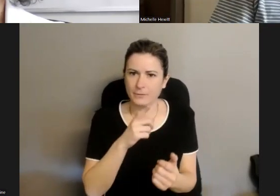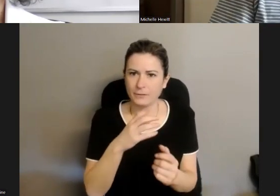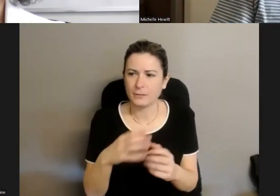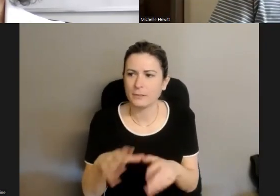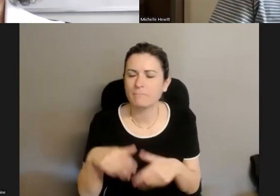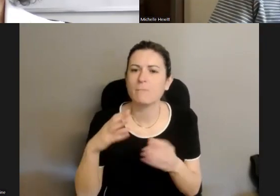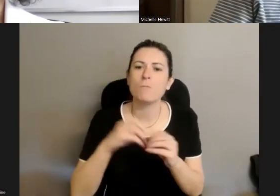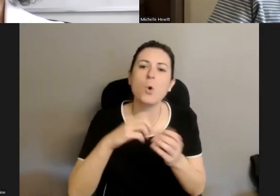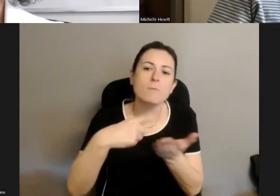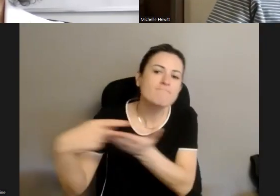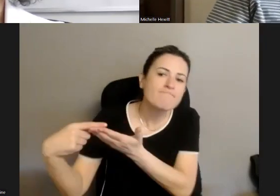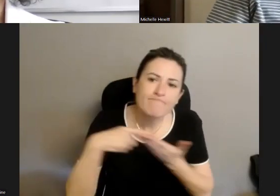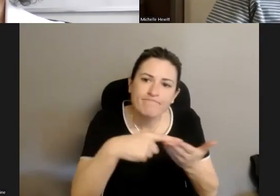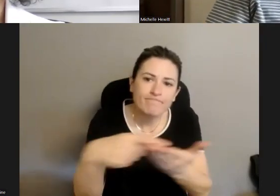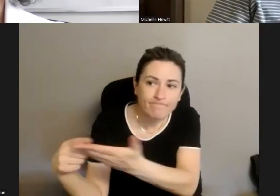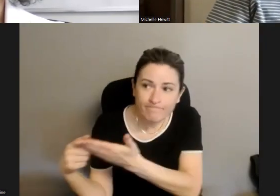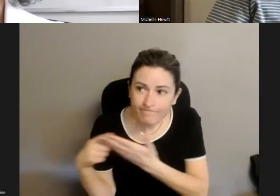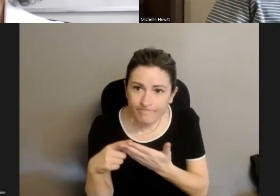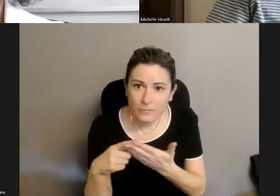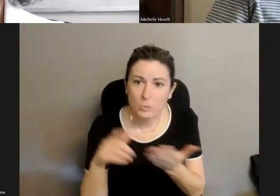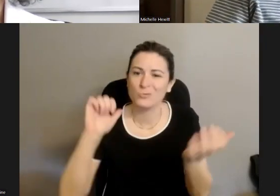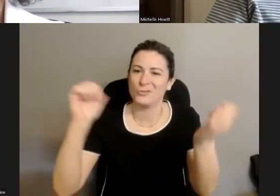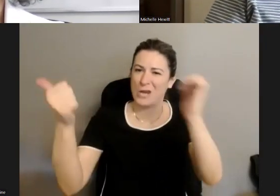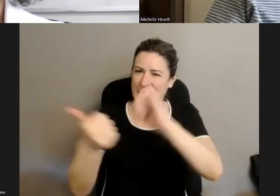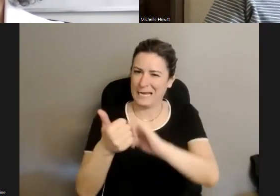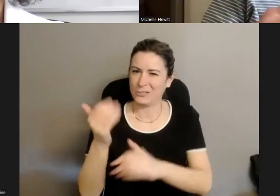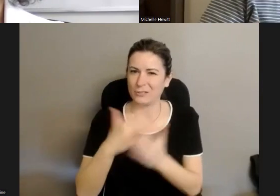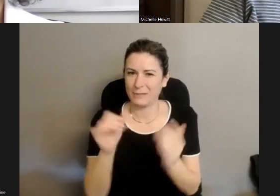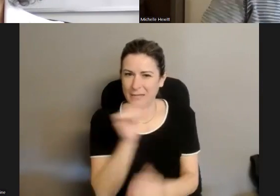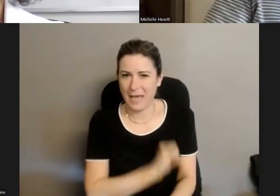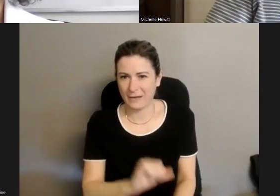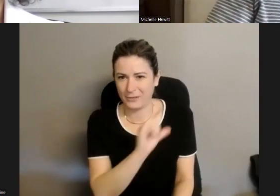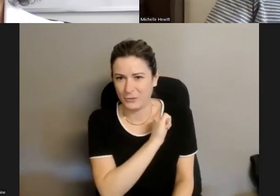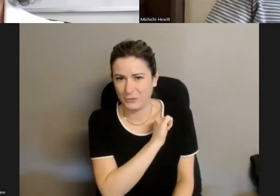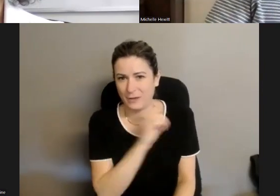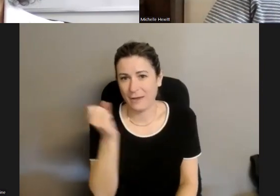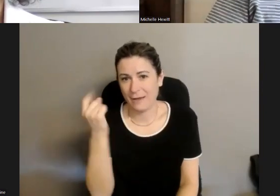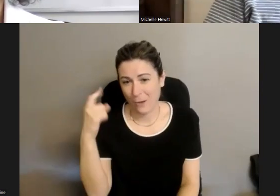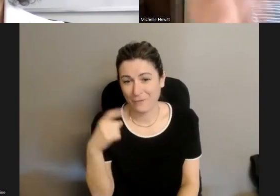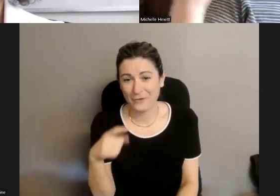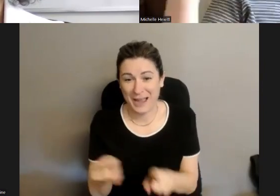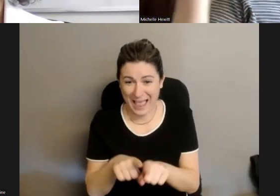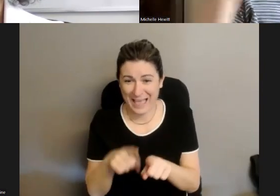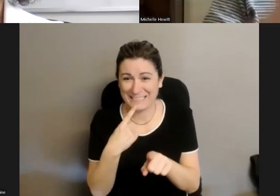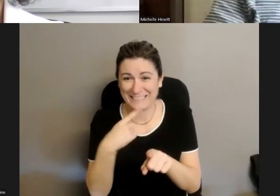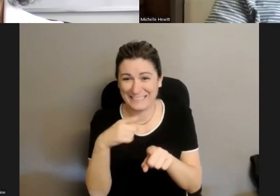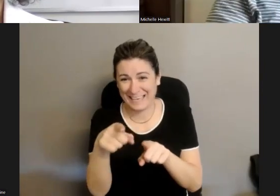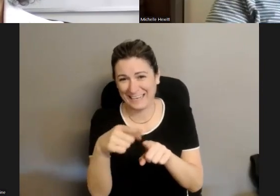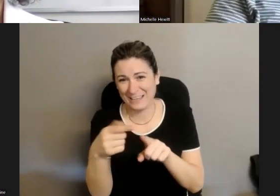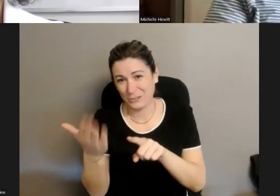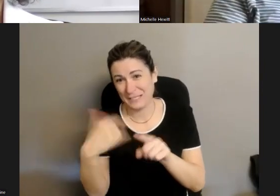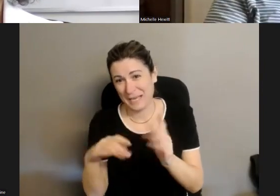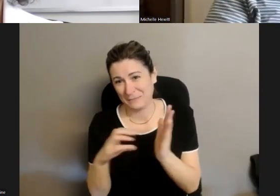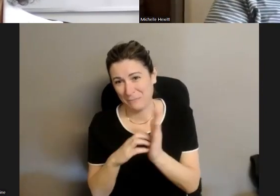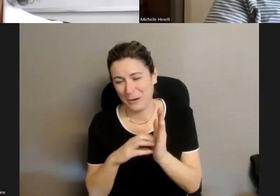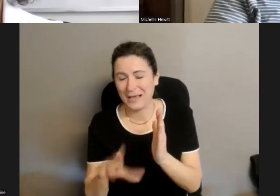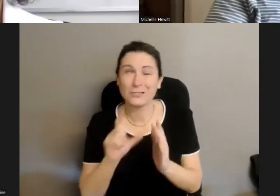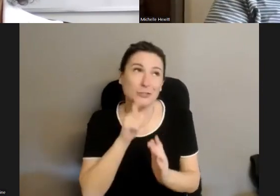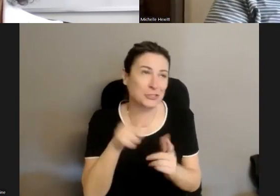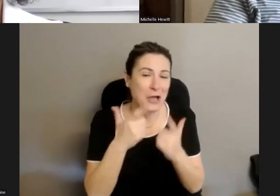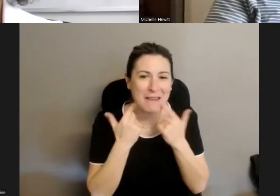great way forward. But as she said, the next part, I shouldn't laugh, but sometimes